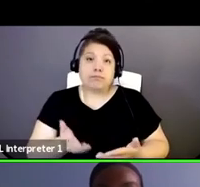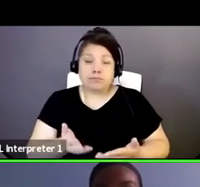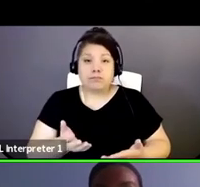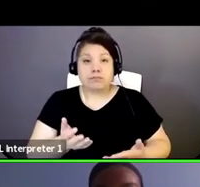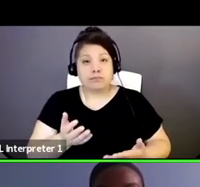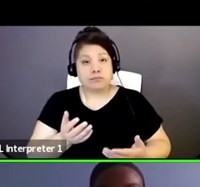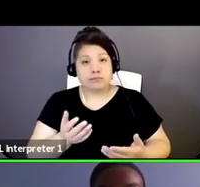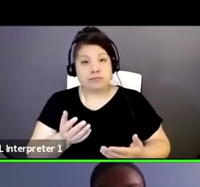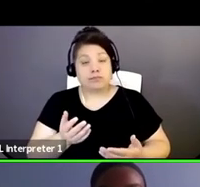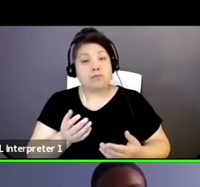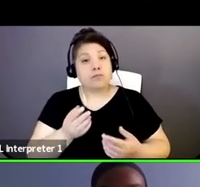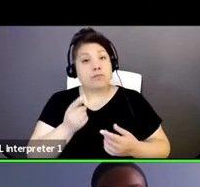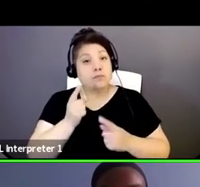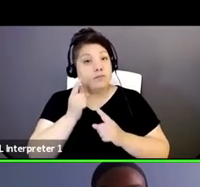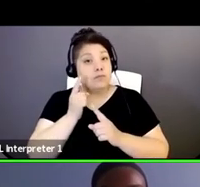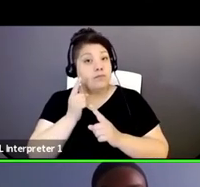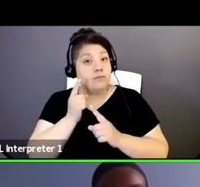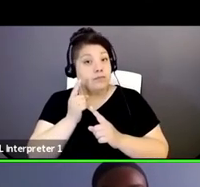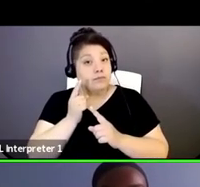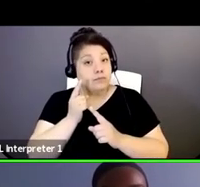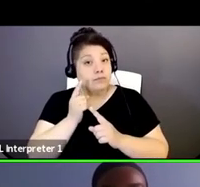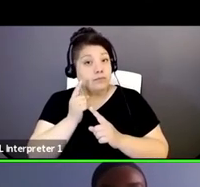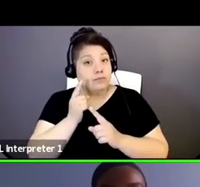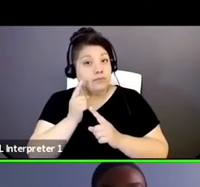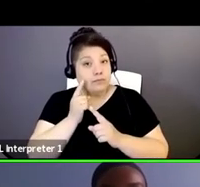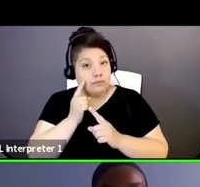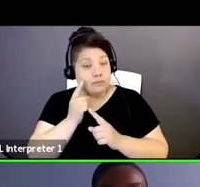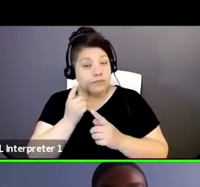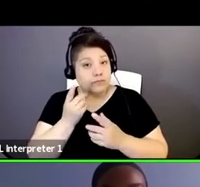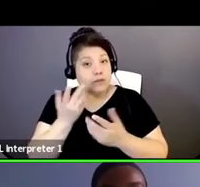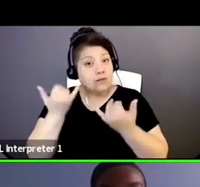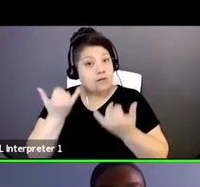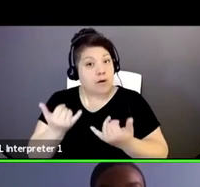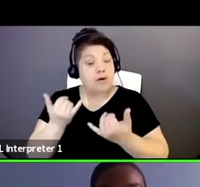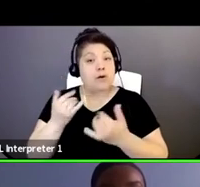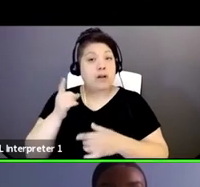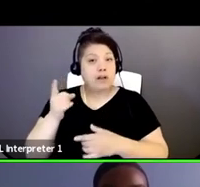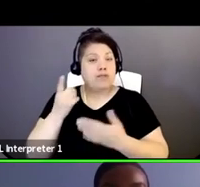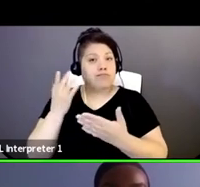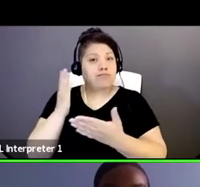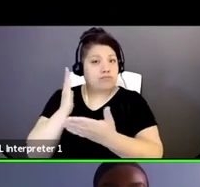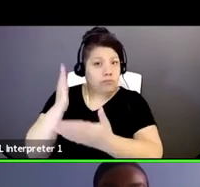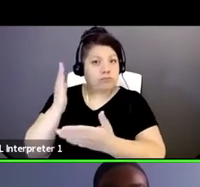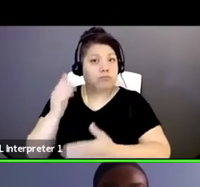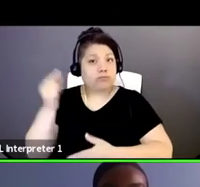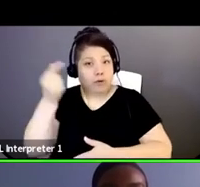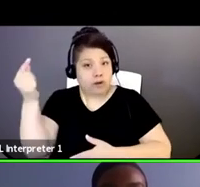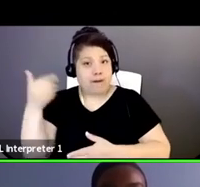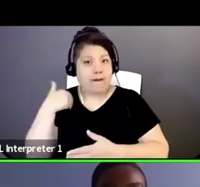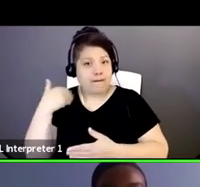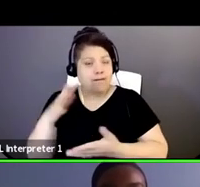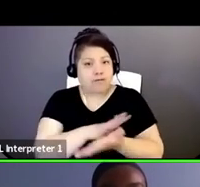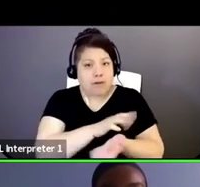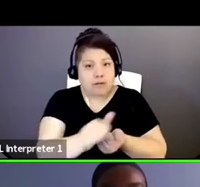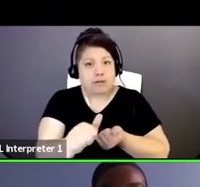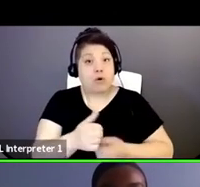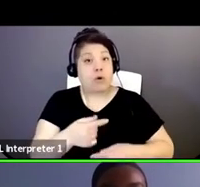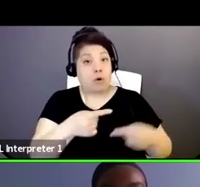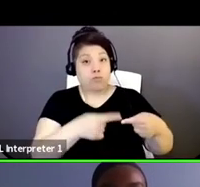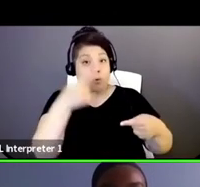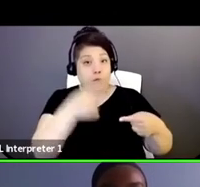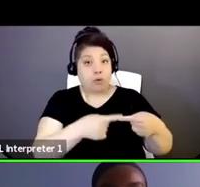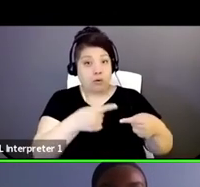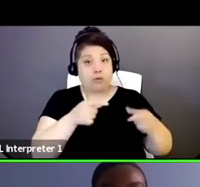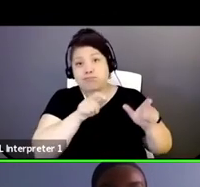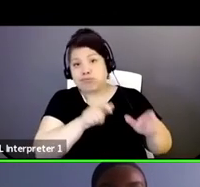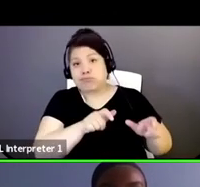seeking to end state violence, border violence, just as Andi